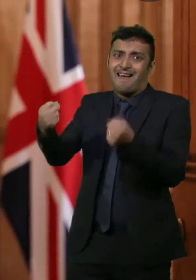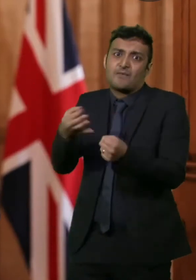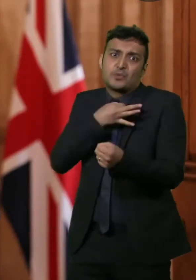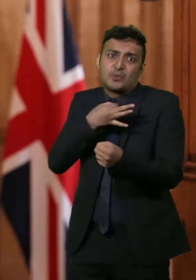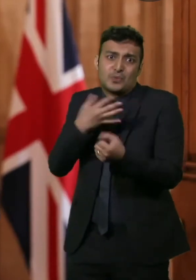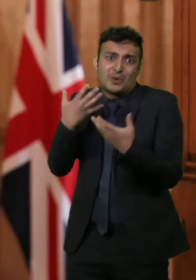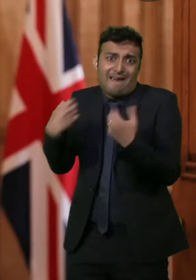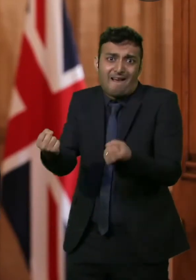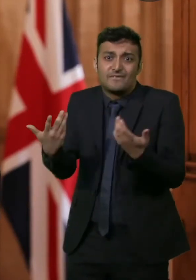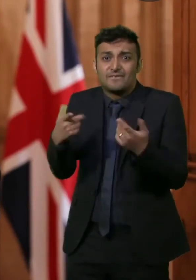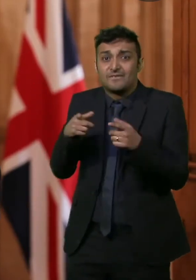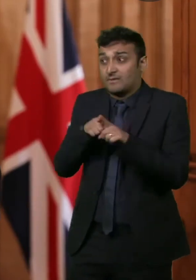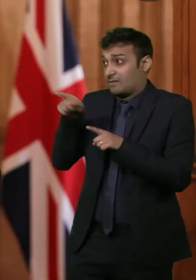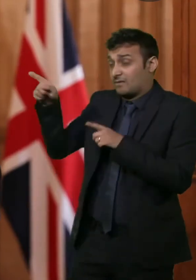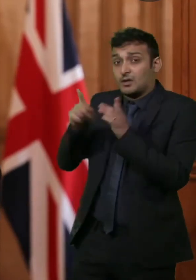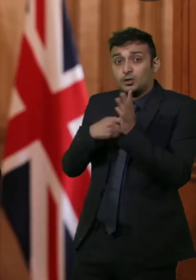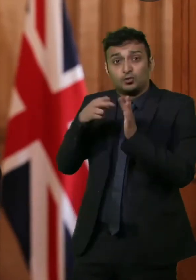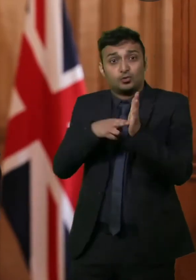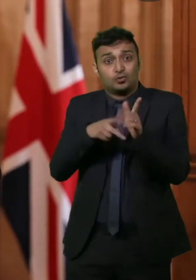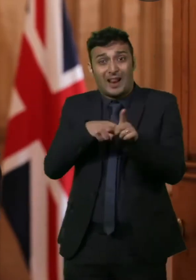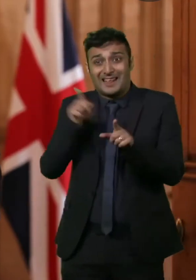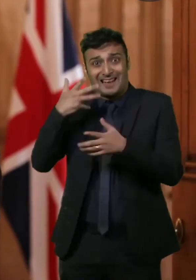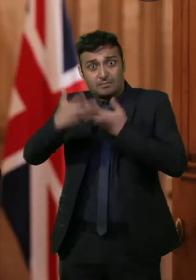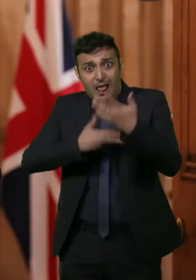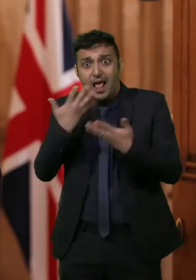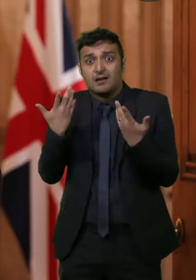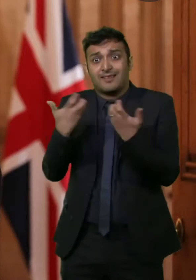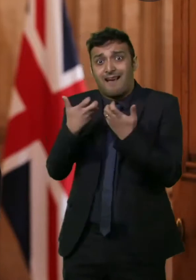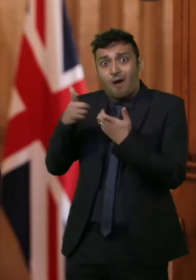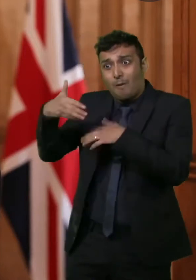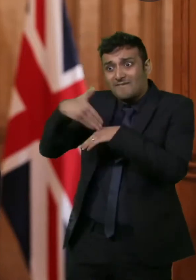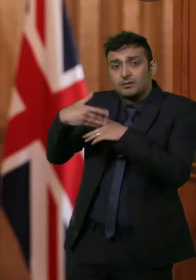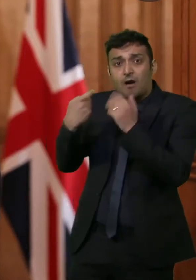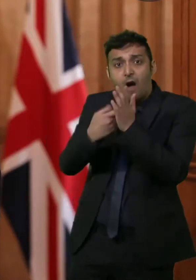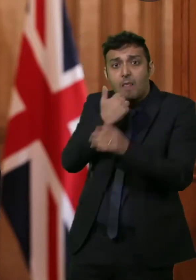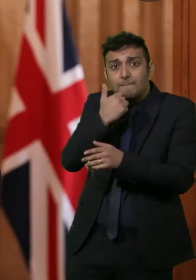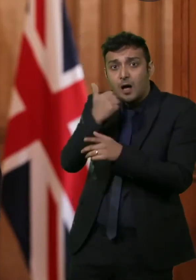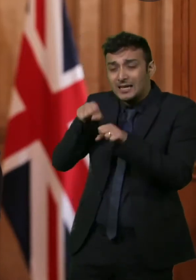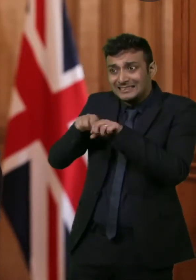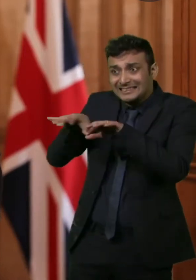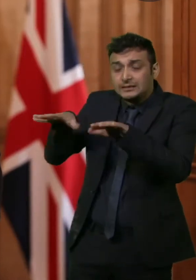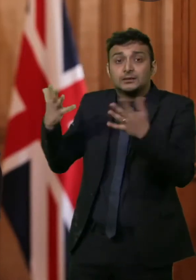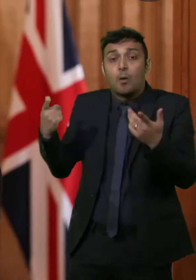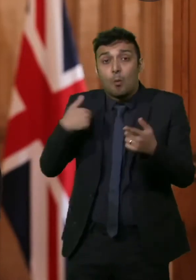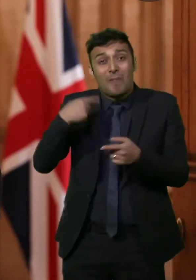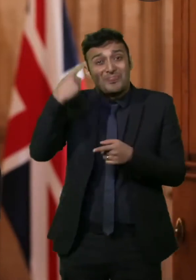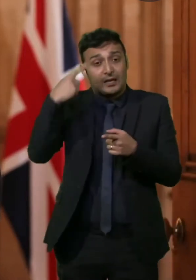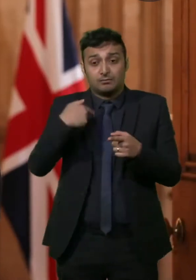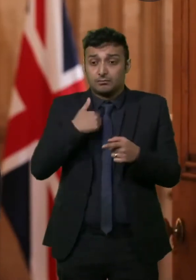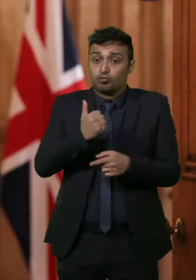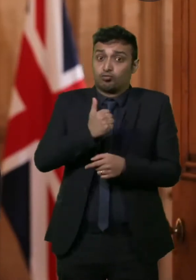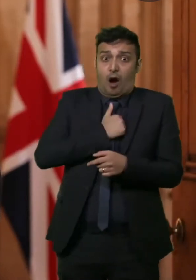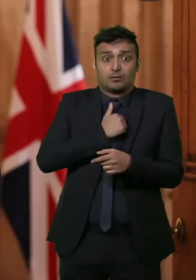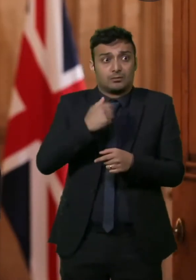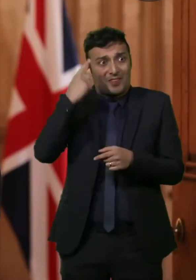the effect on the hour. We think it's manageable. We think it's right. We think we're prudent to be doing what we are. As I say, I think the